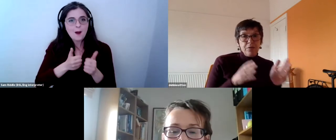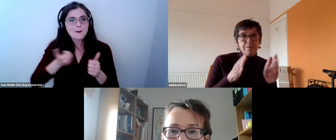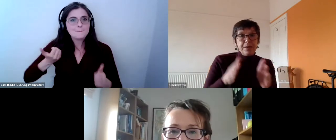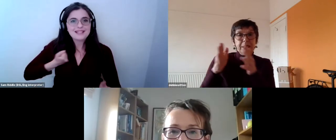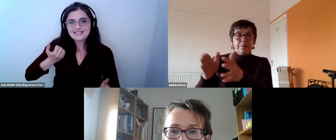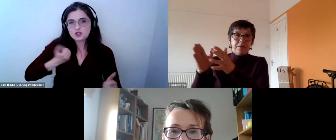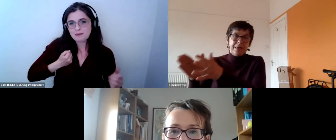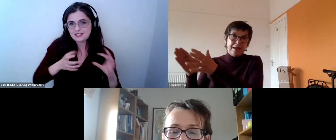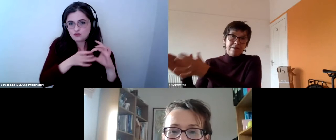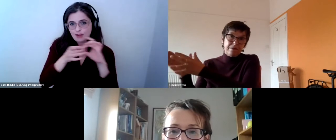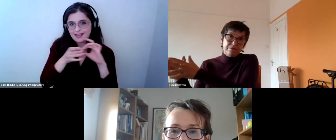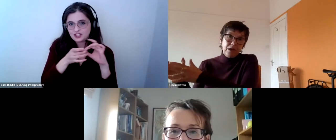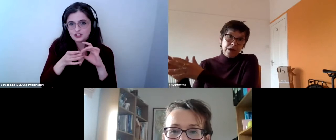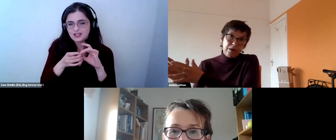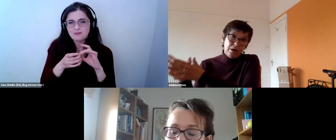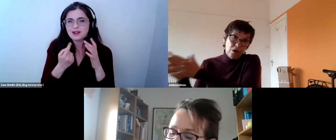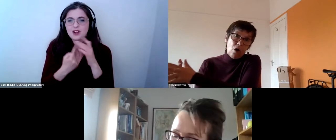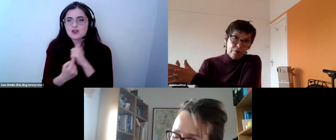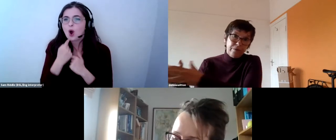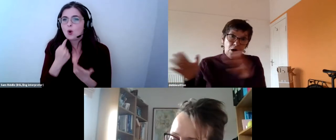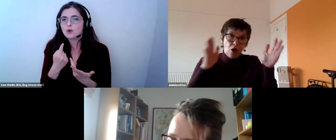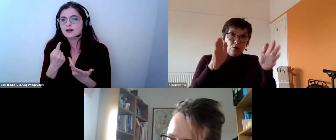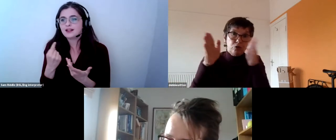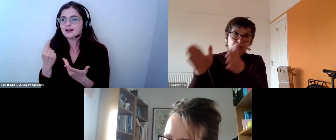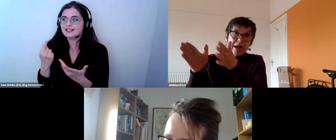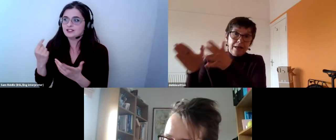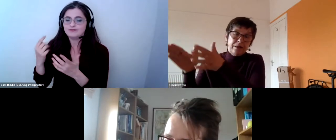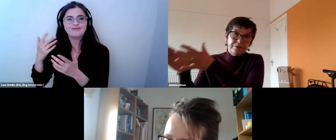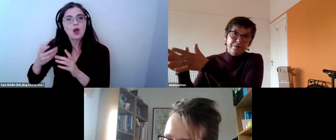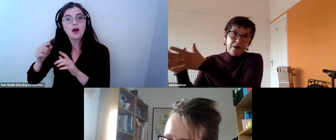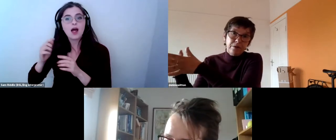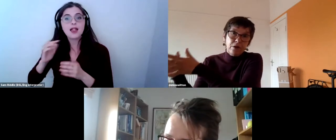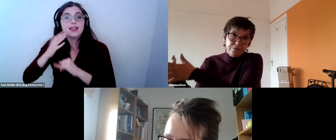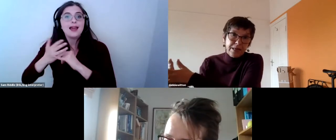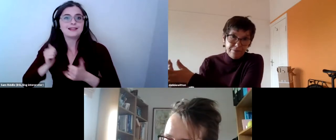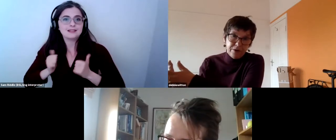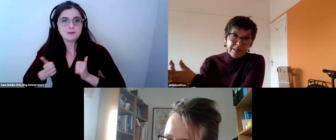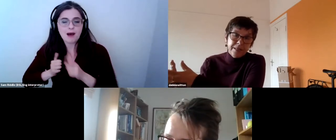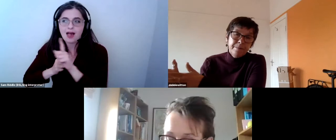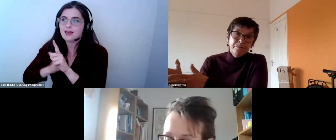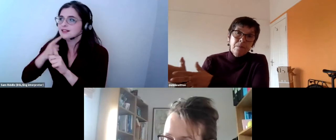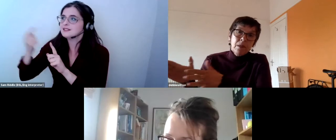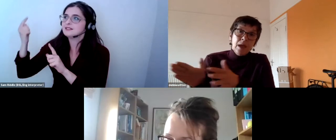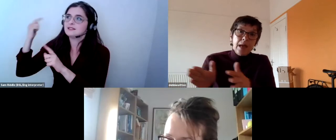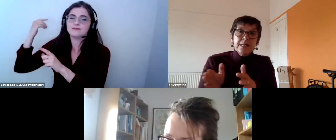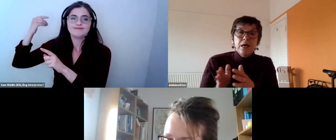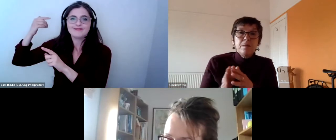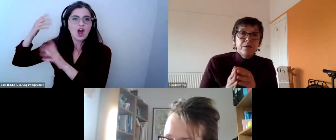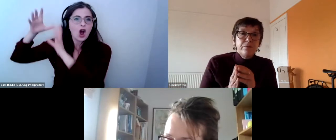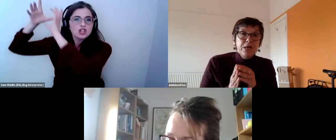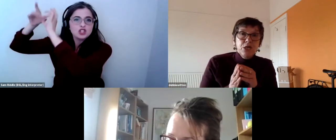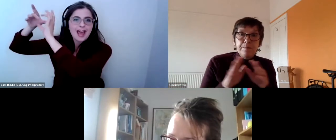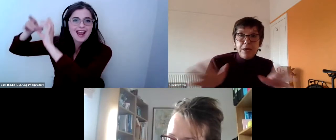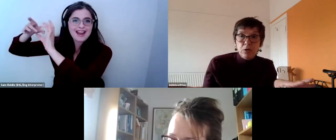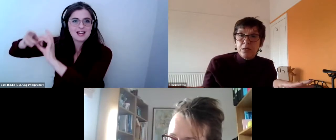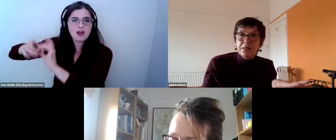relationship rather than picking up at the end of a whole trail of deliveries. In terms